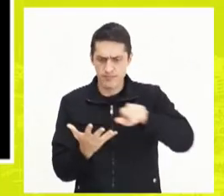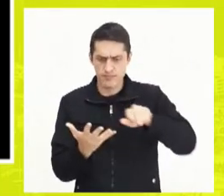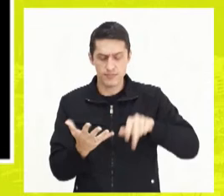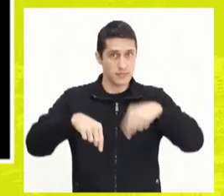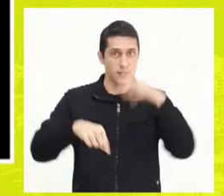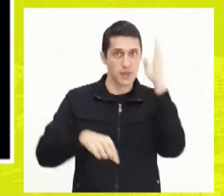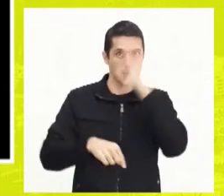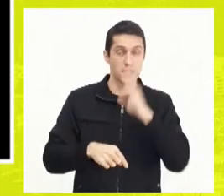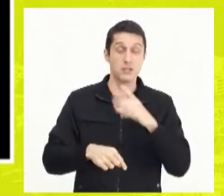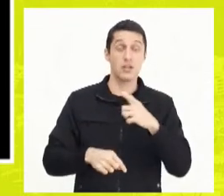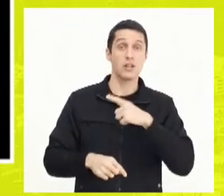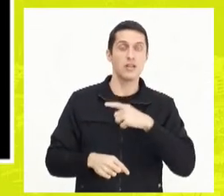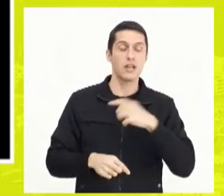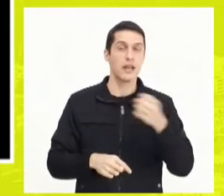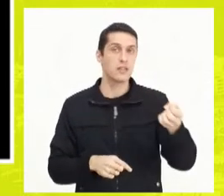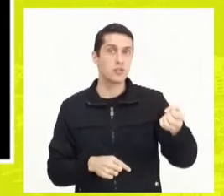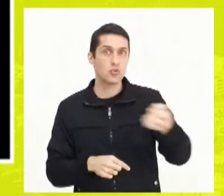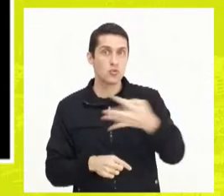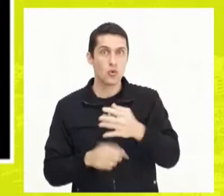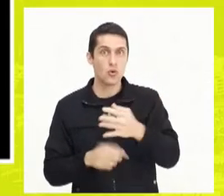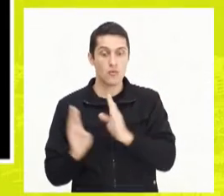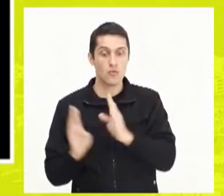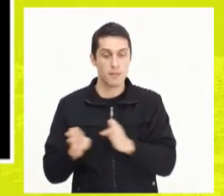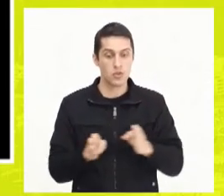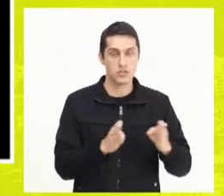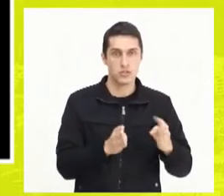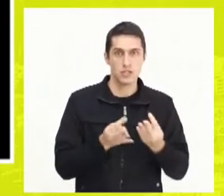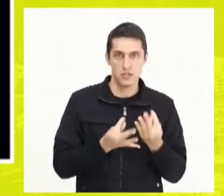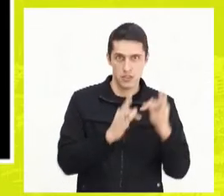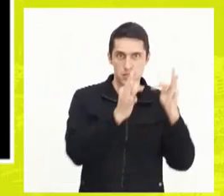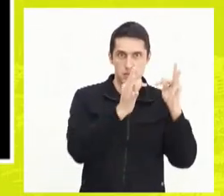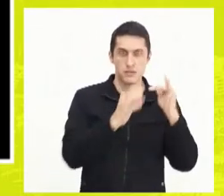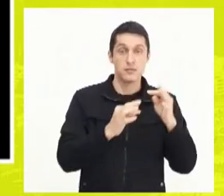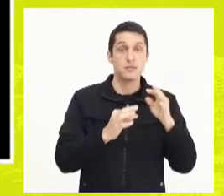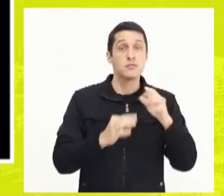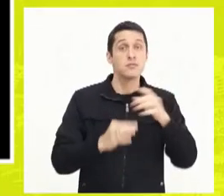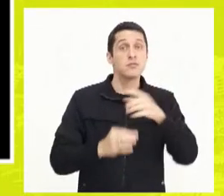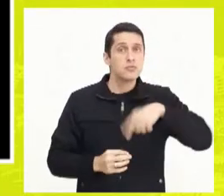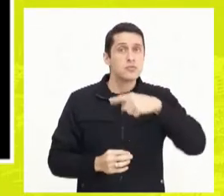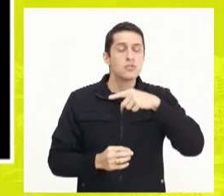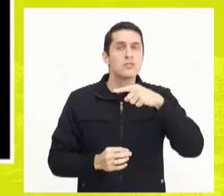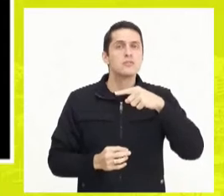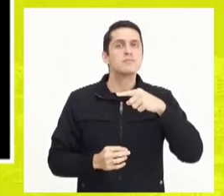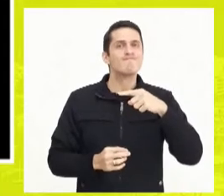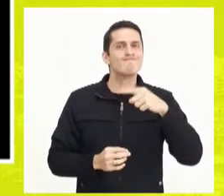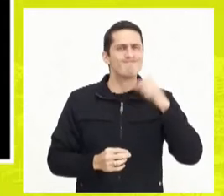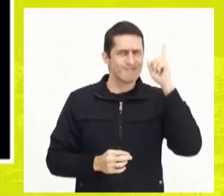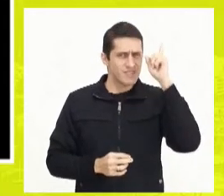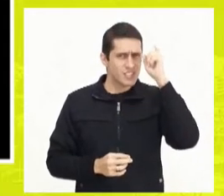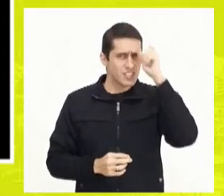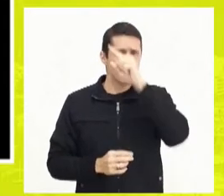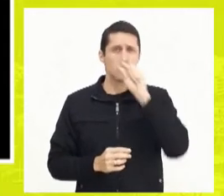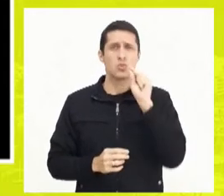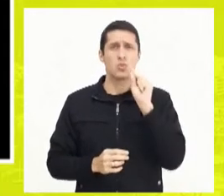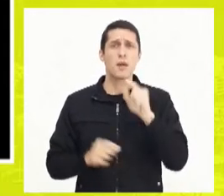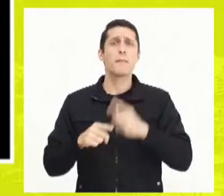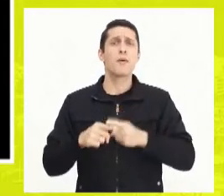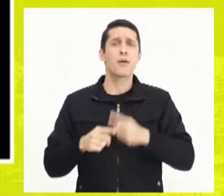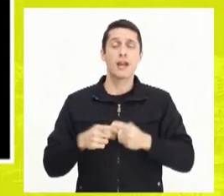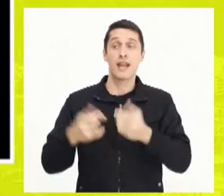it there are so many processes going on in brazil right now and our challenges journalists is